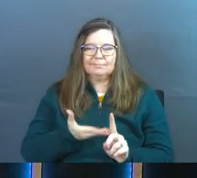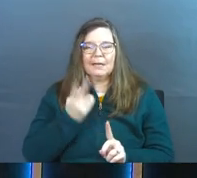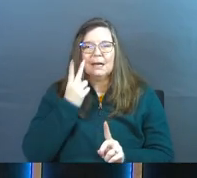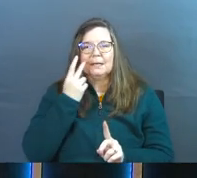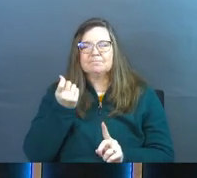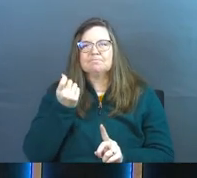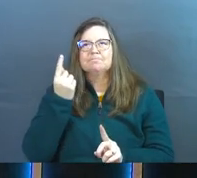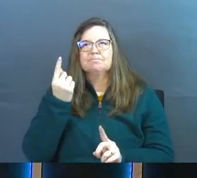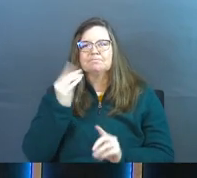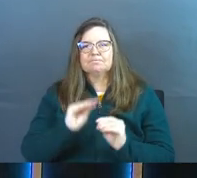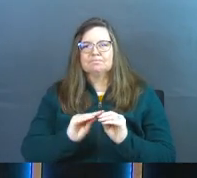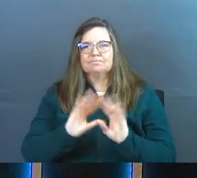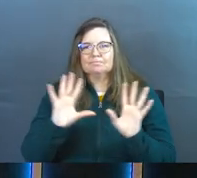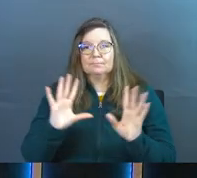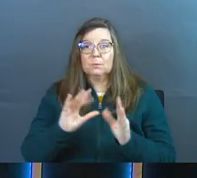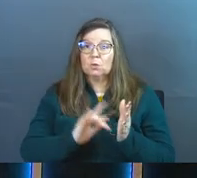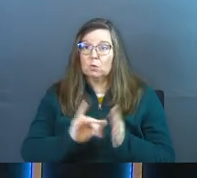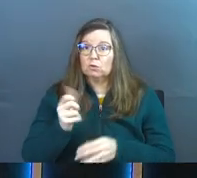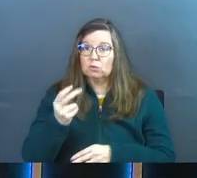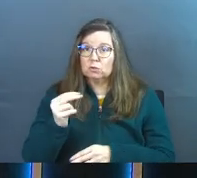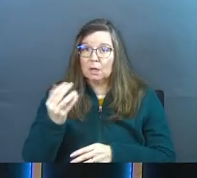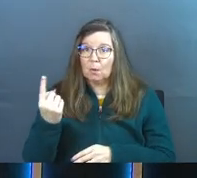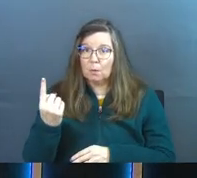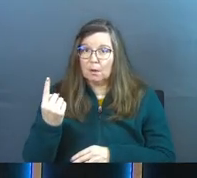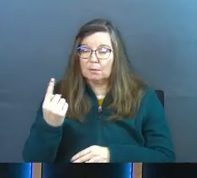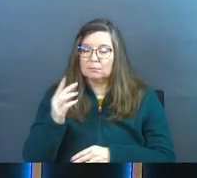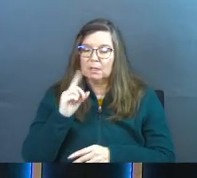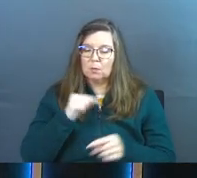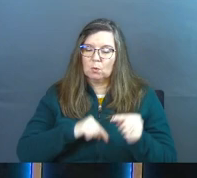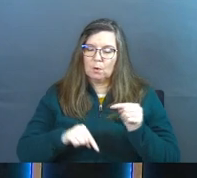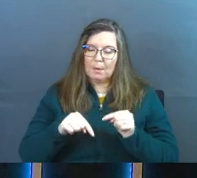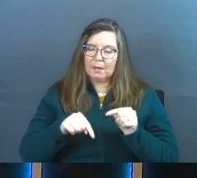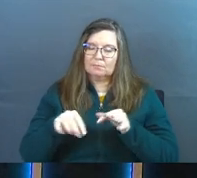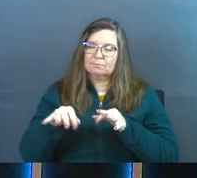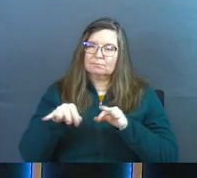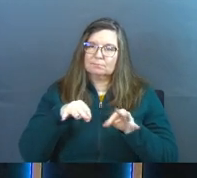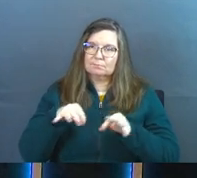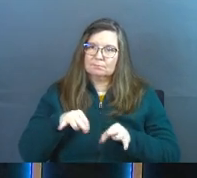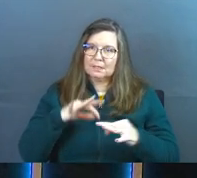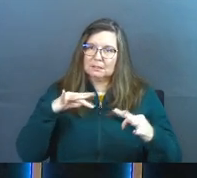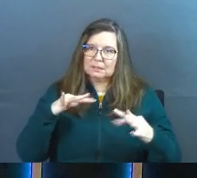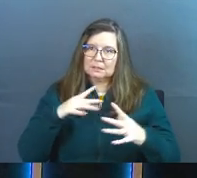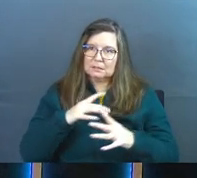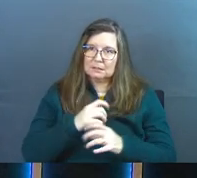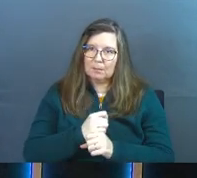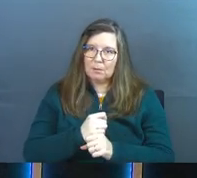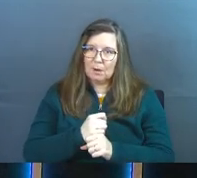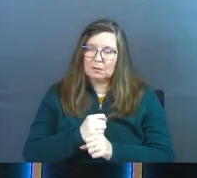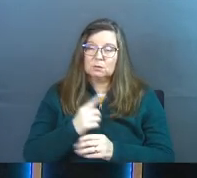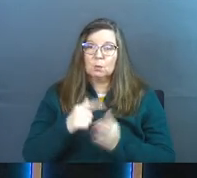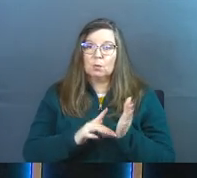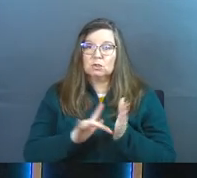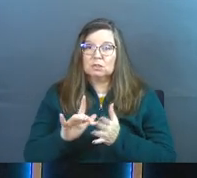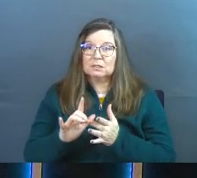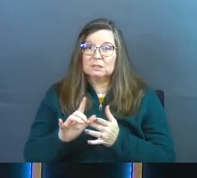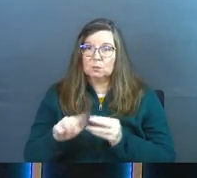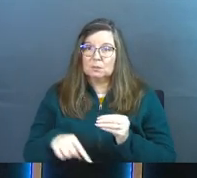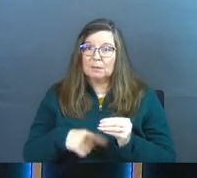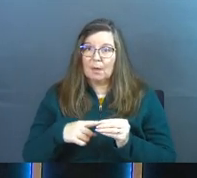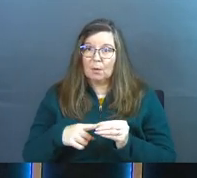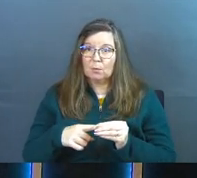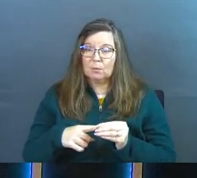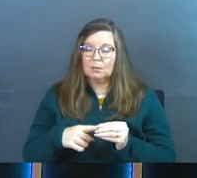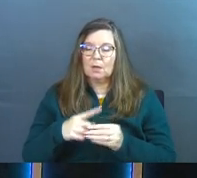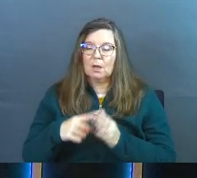it now. And so in John chapter 1, he's going to go back and he's going to kind of summarize for us what Jesus was all